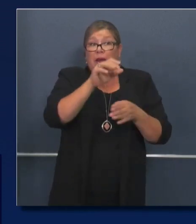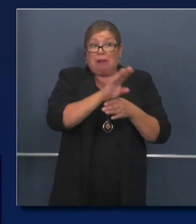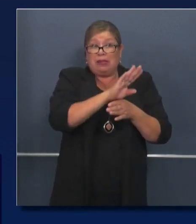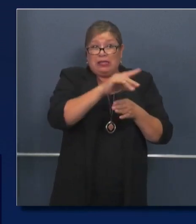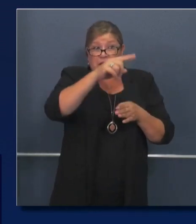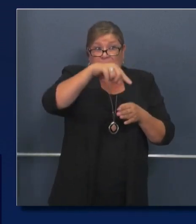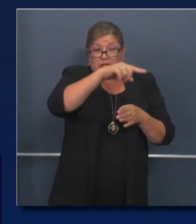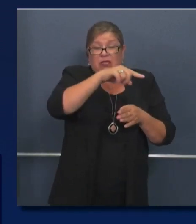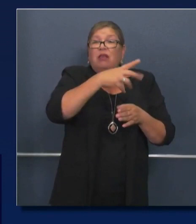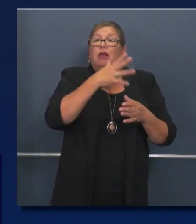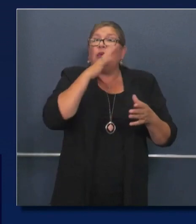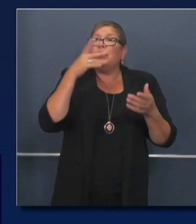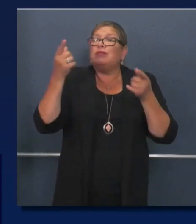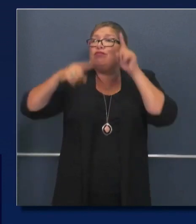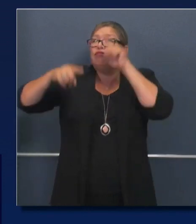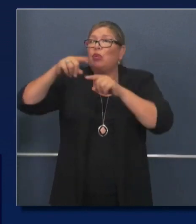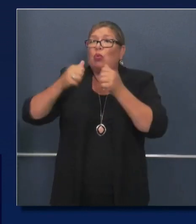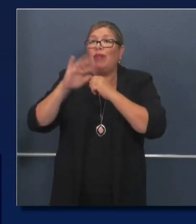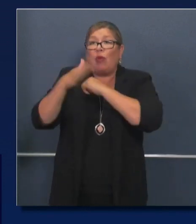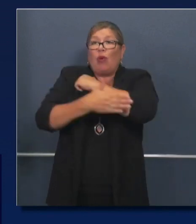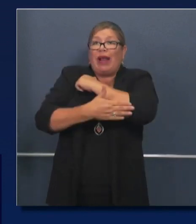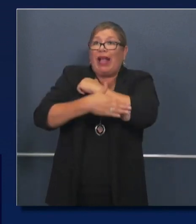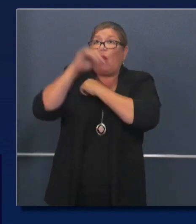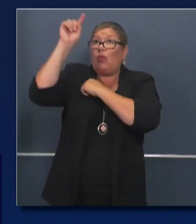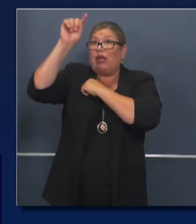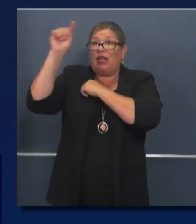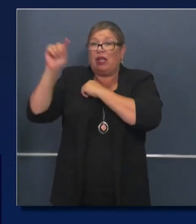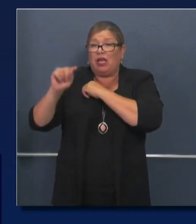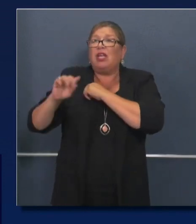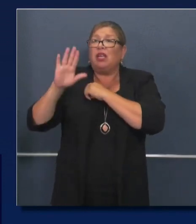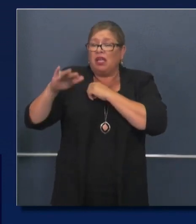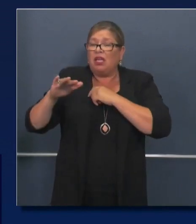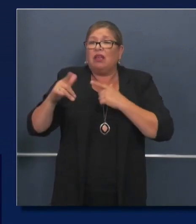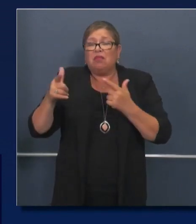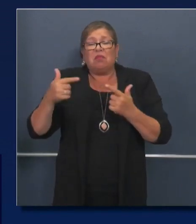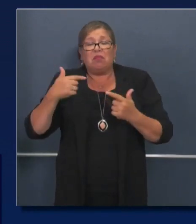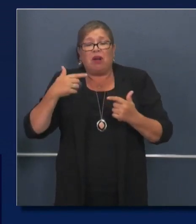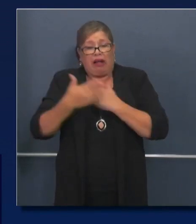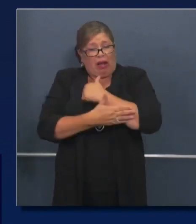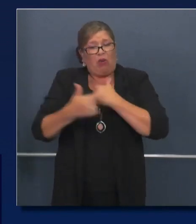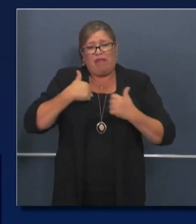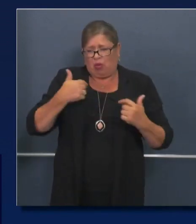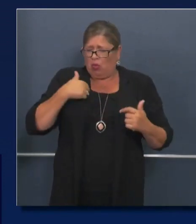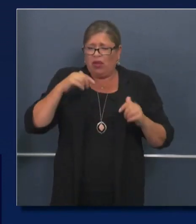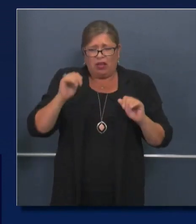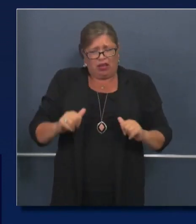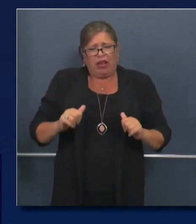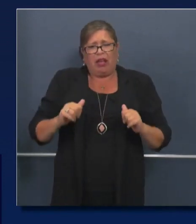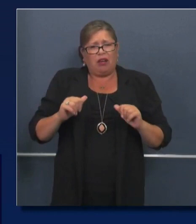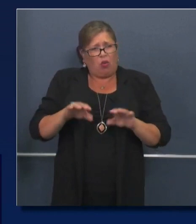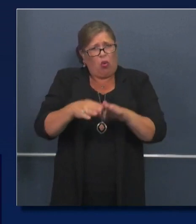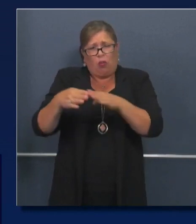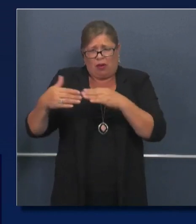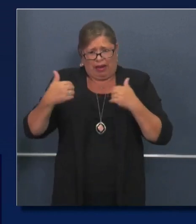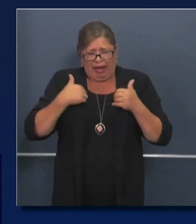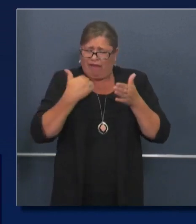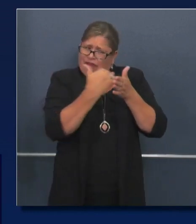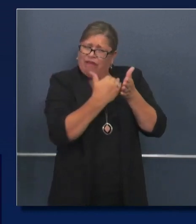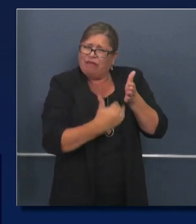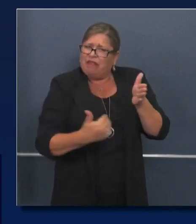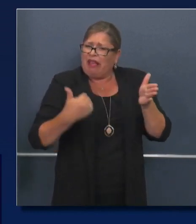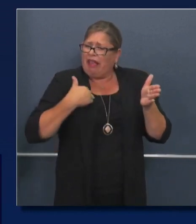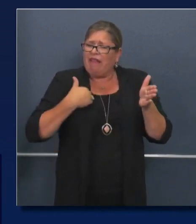determine the pace of when. The state is not dictating, is not mandating those dates. It puts